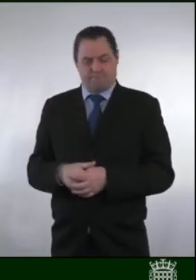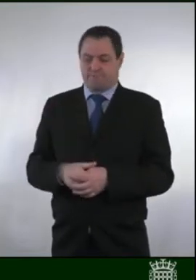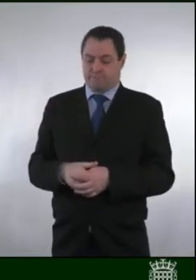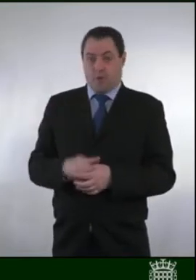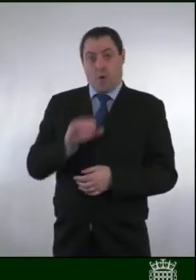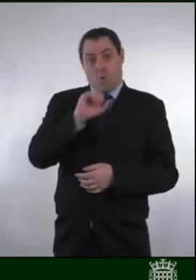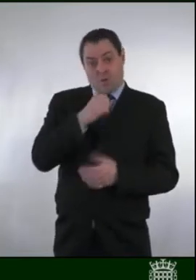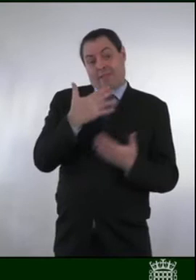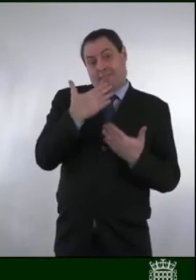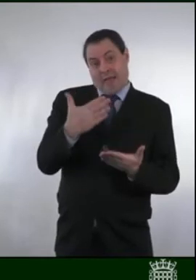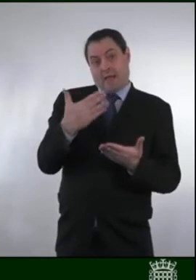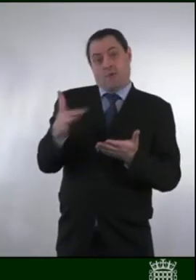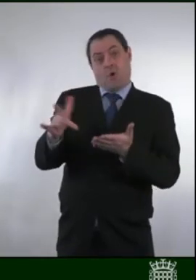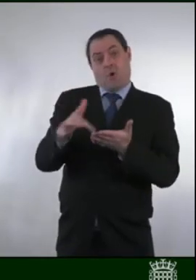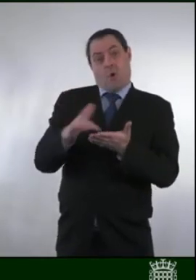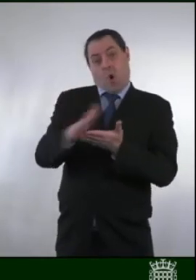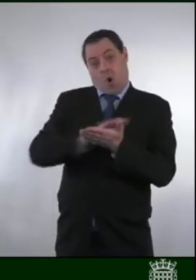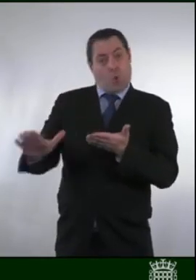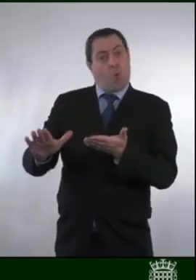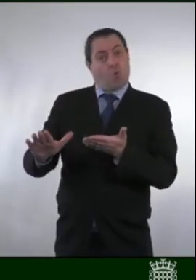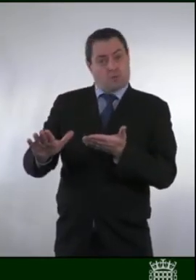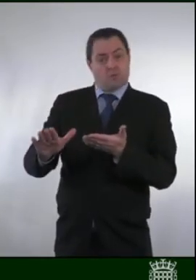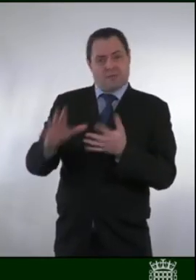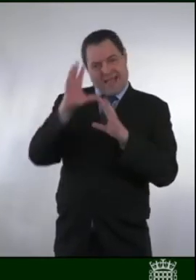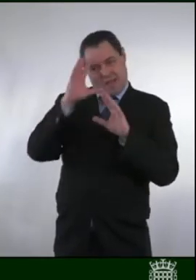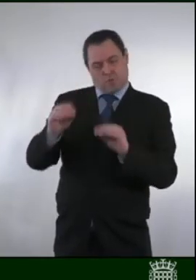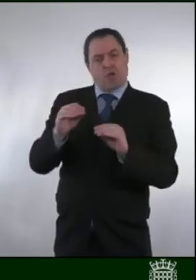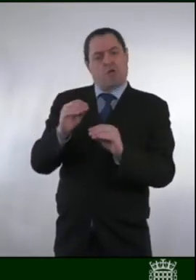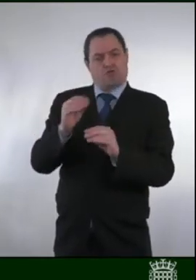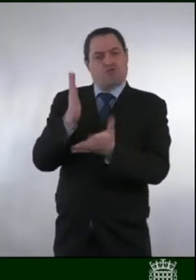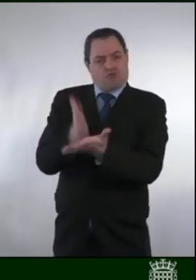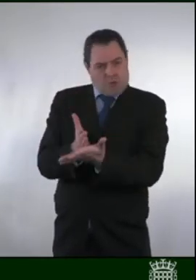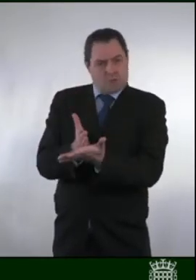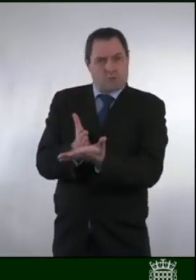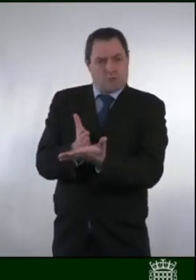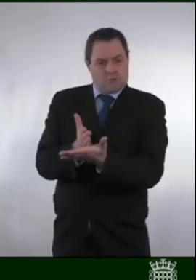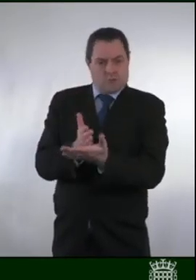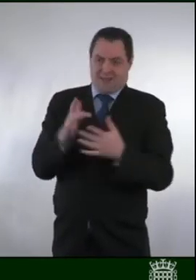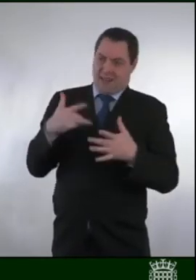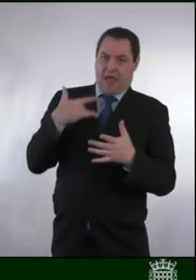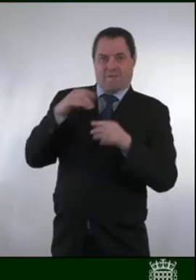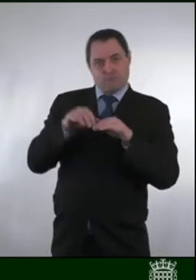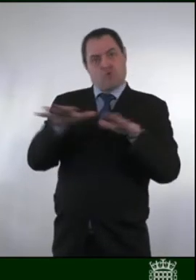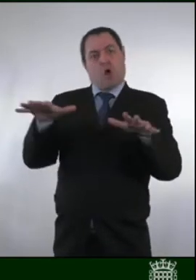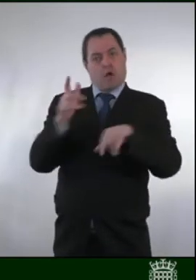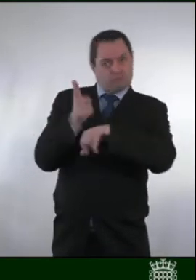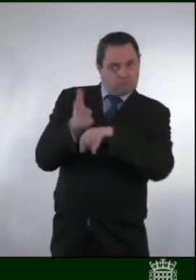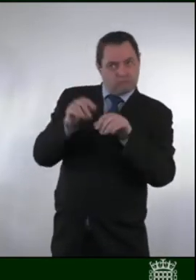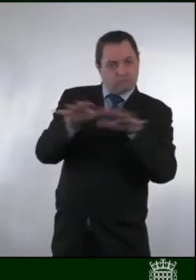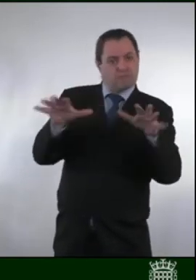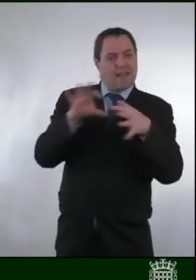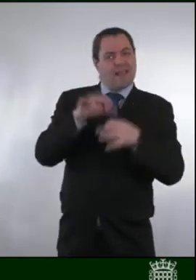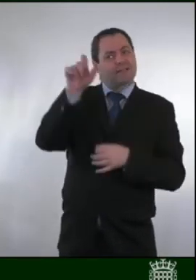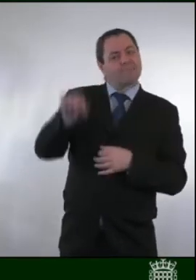the Holocaust Educational Trust for organising a live webcast for students across the country to tune in and hear the testimony of survivor Eve Kugler